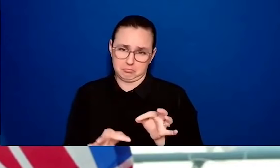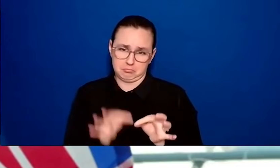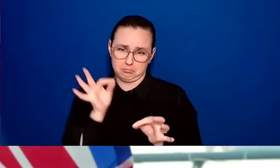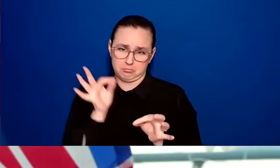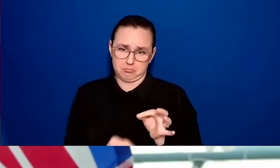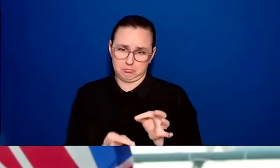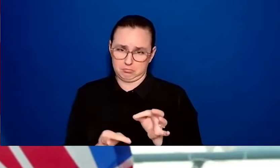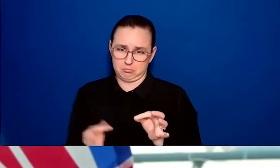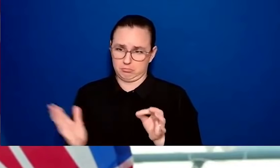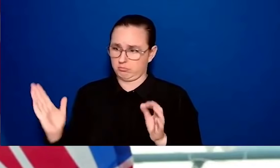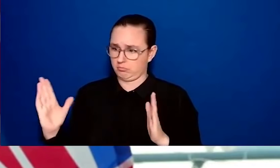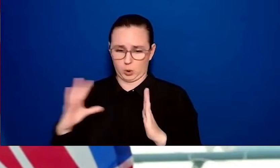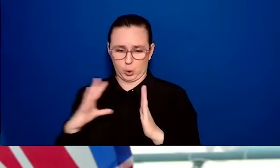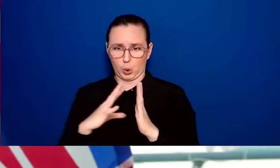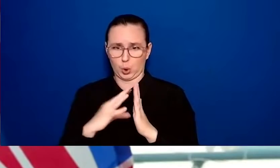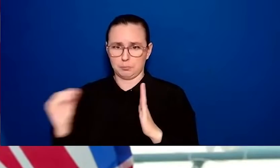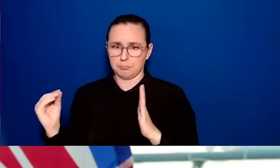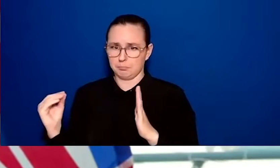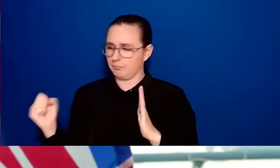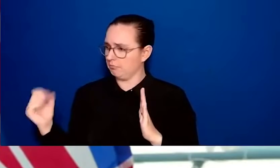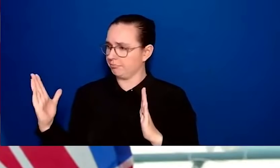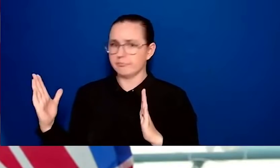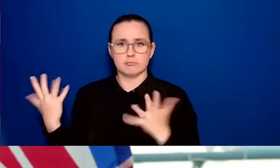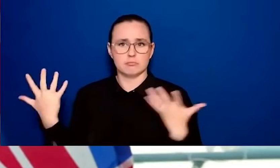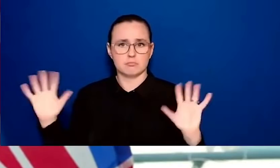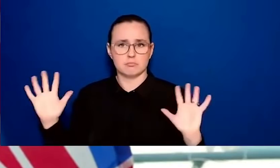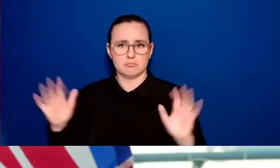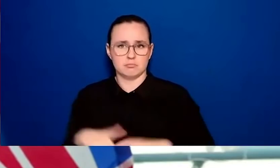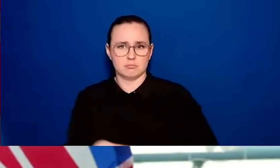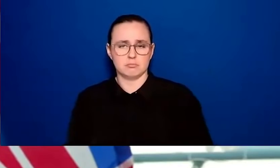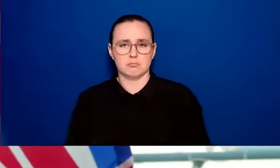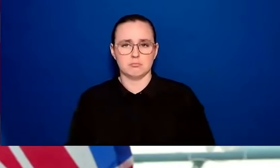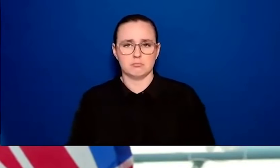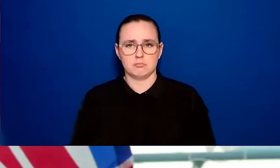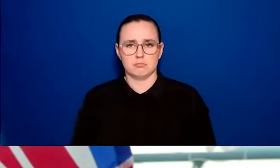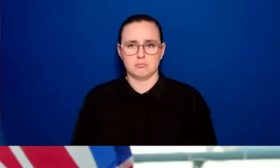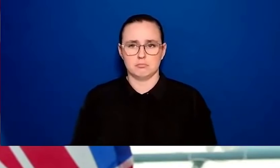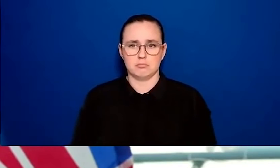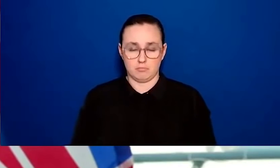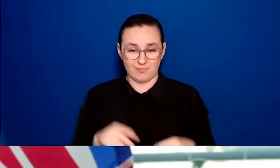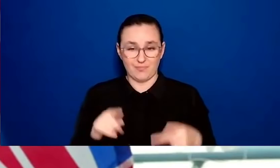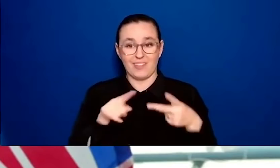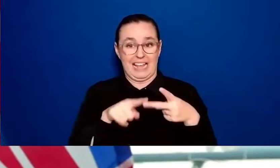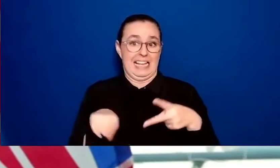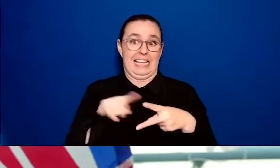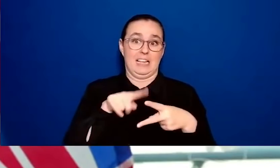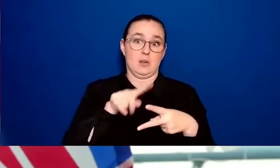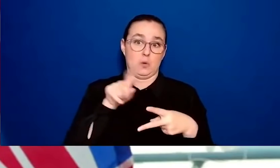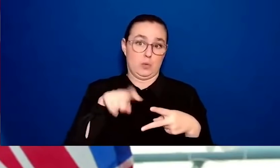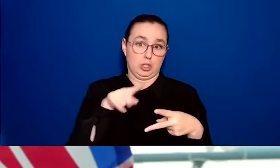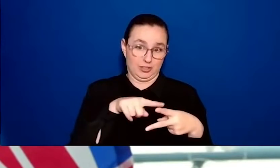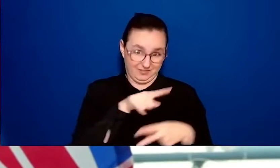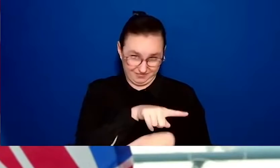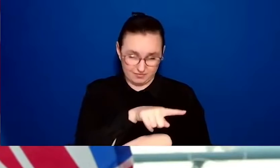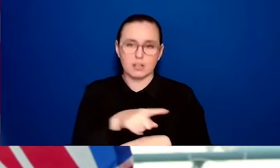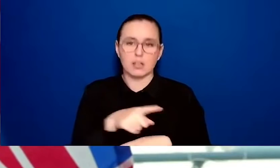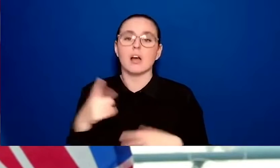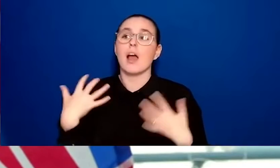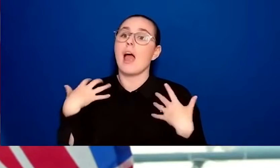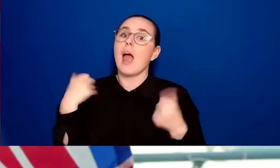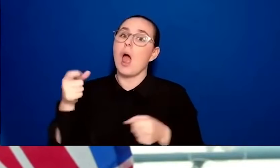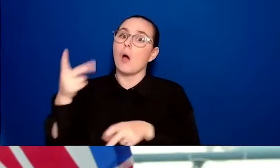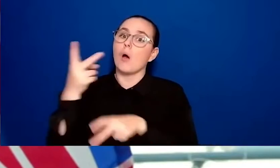In terms of healthcare workers, yes, it's going to be a condition of employment. So obviously, if there are medical